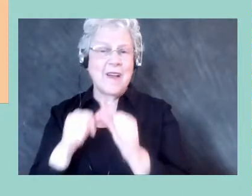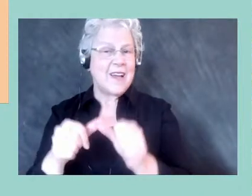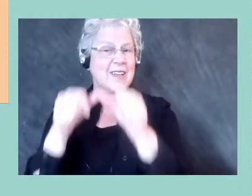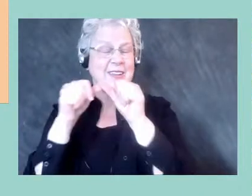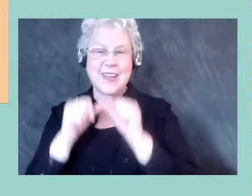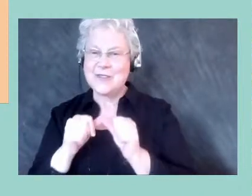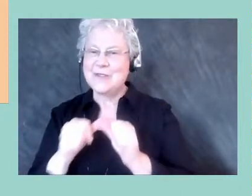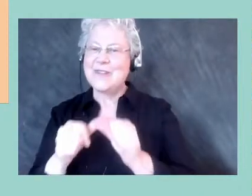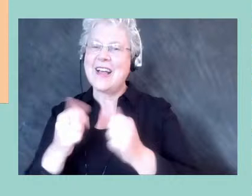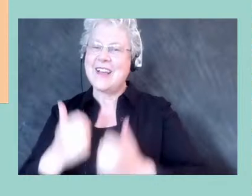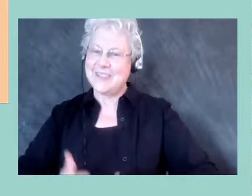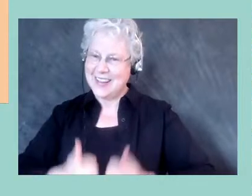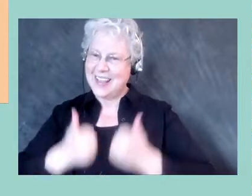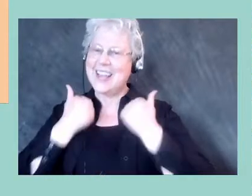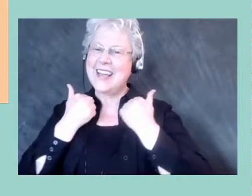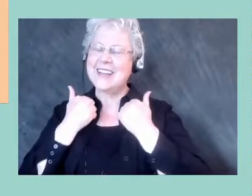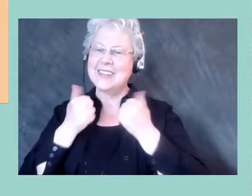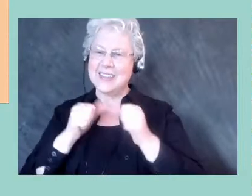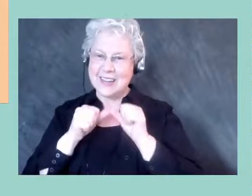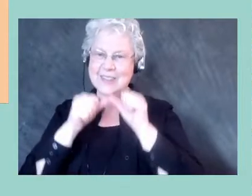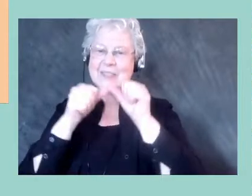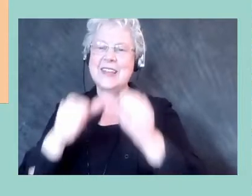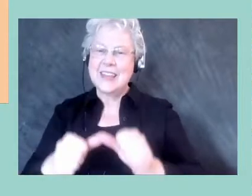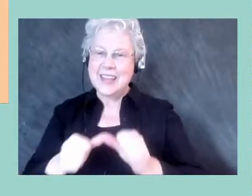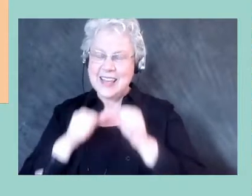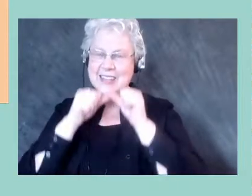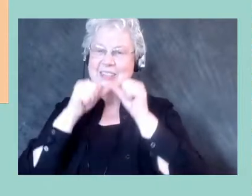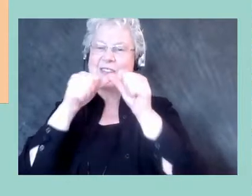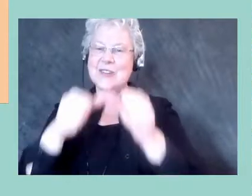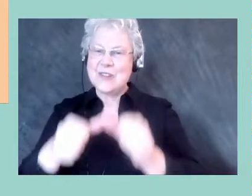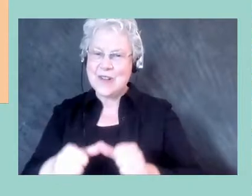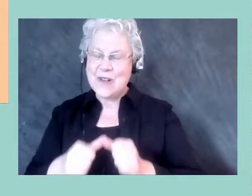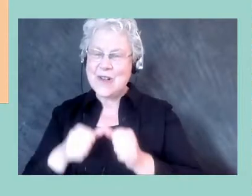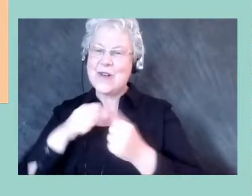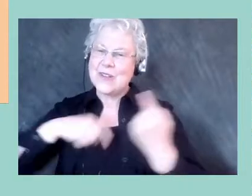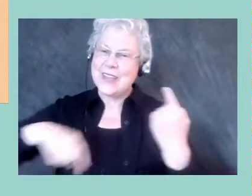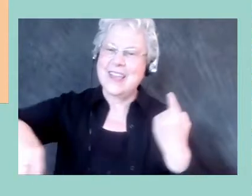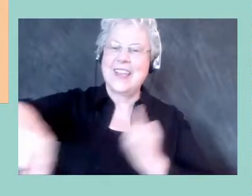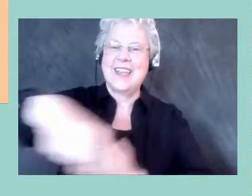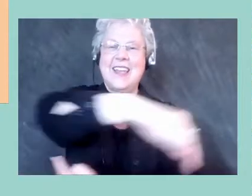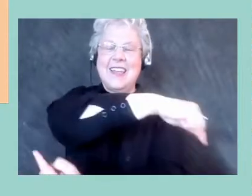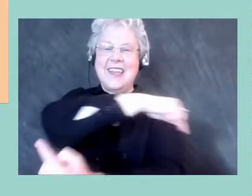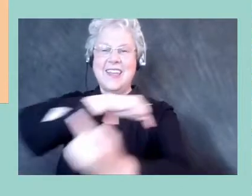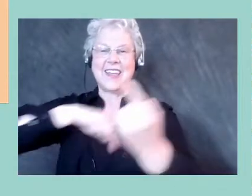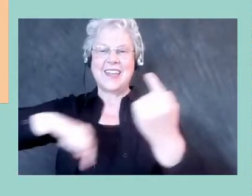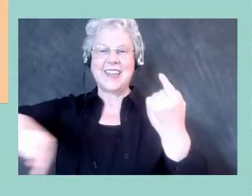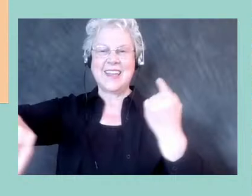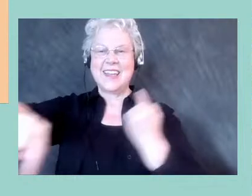And go round and round and round in the circle